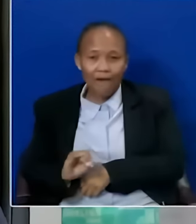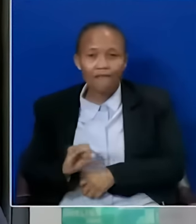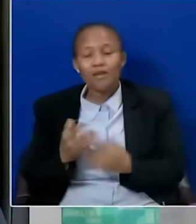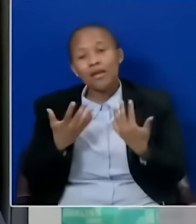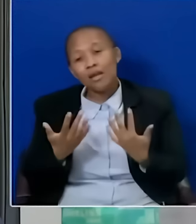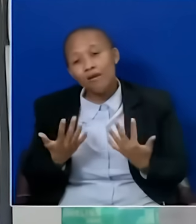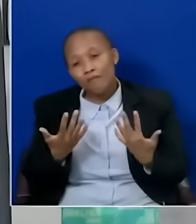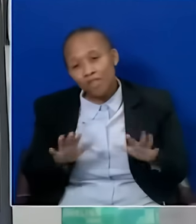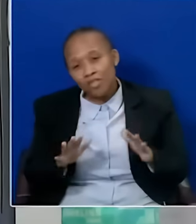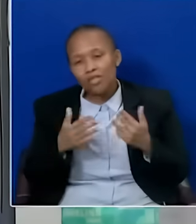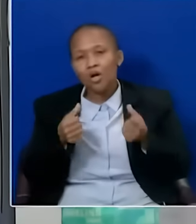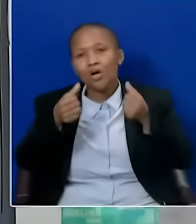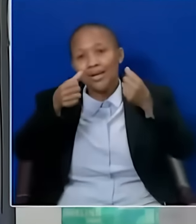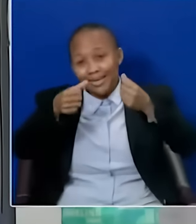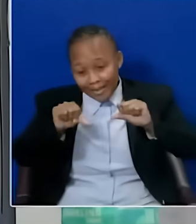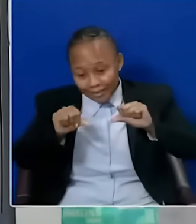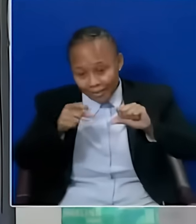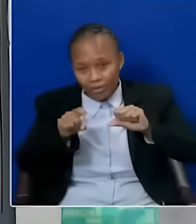commissioners.